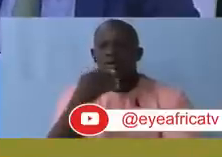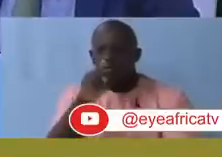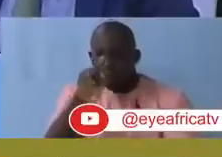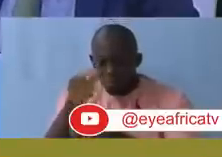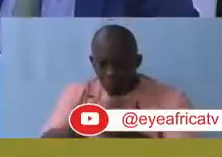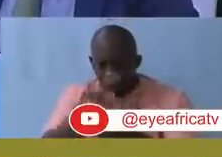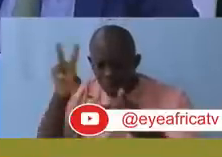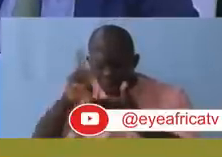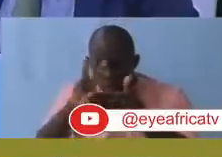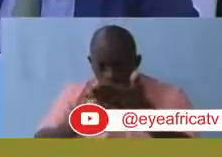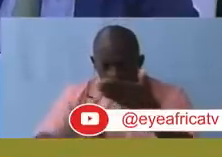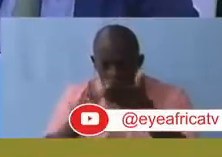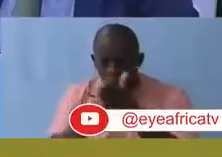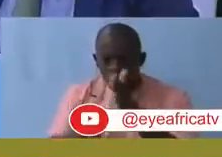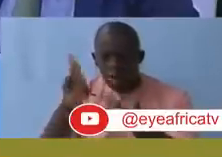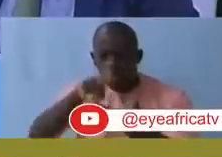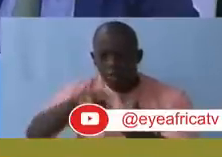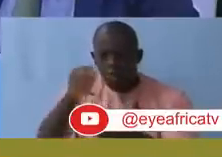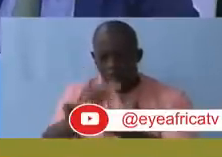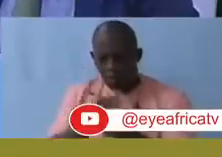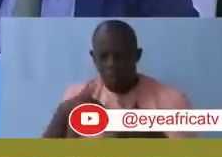Mbo?